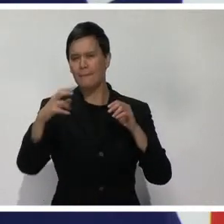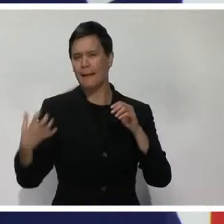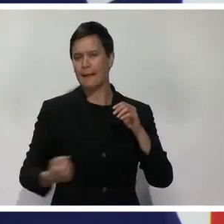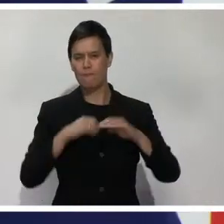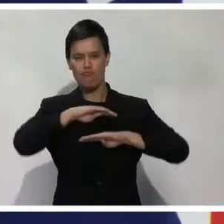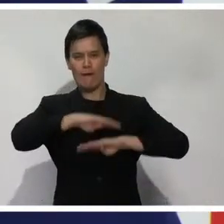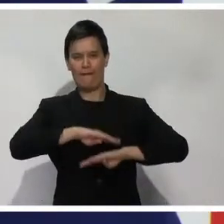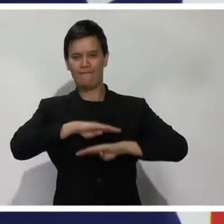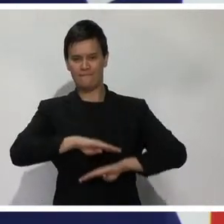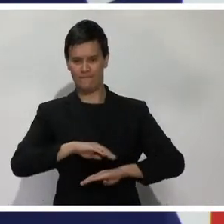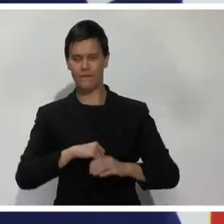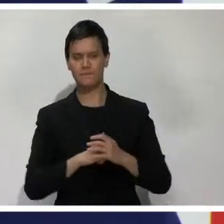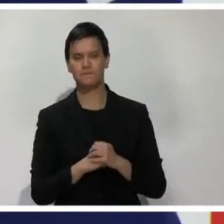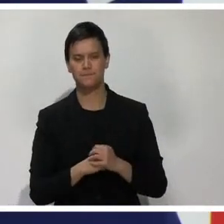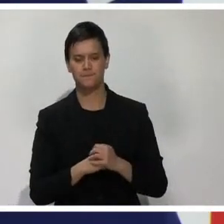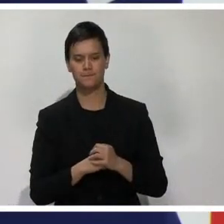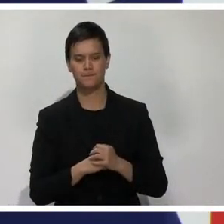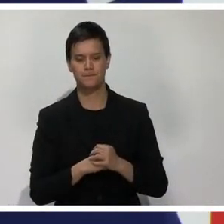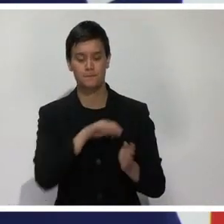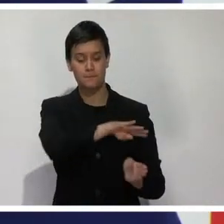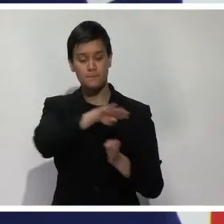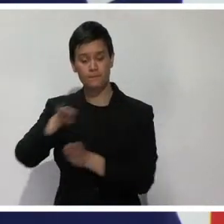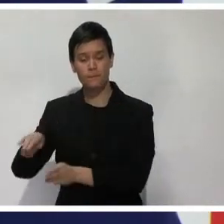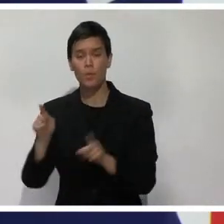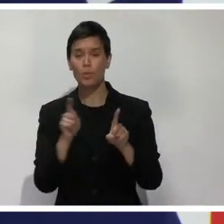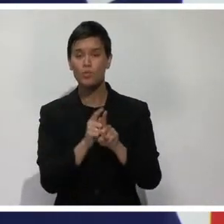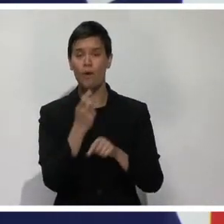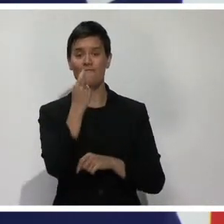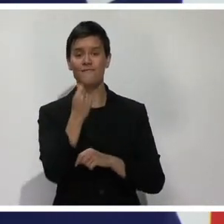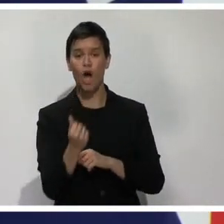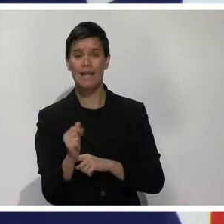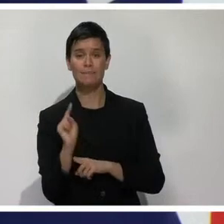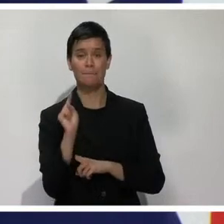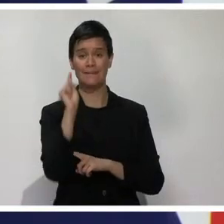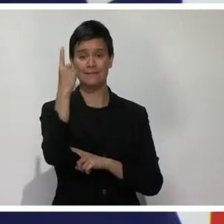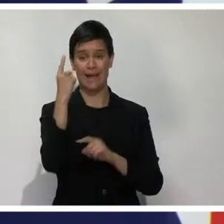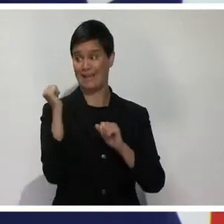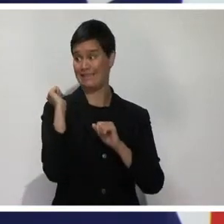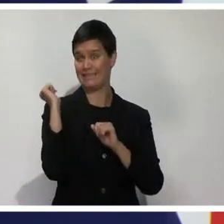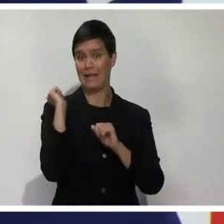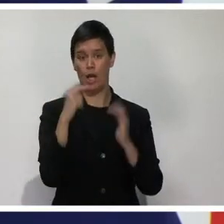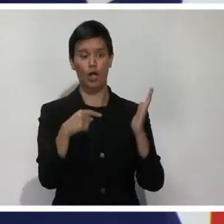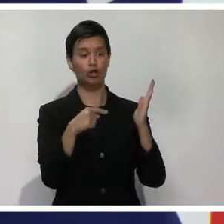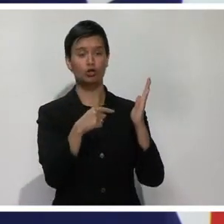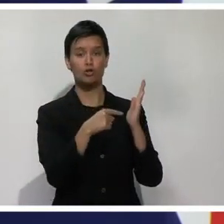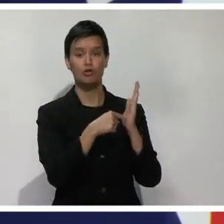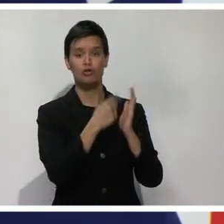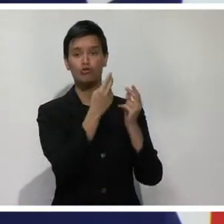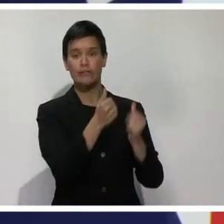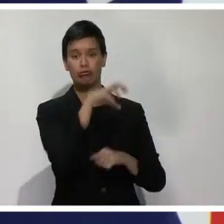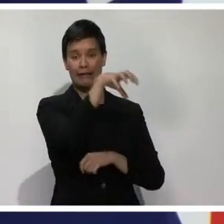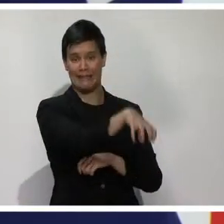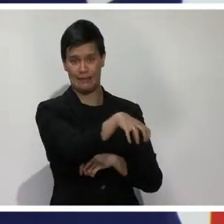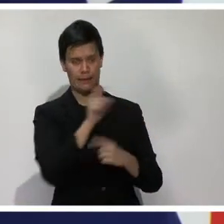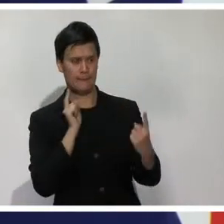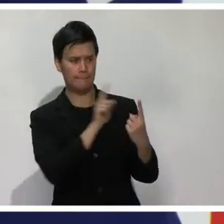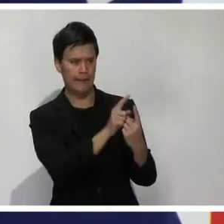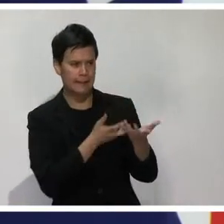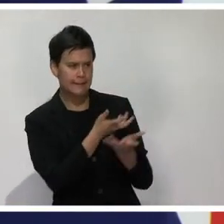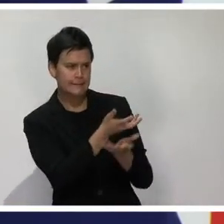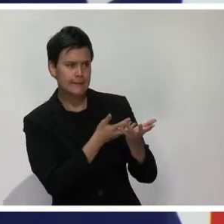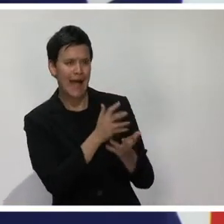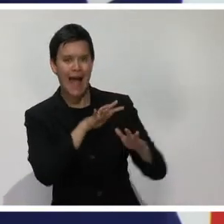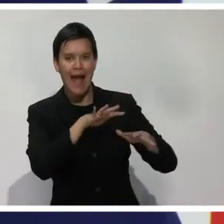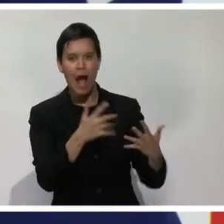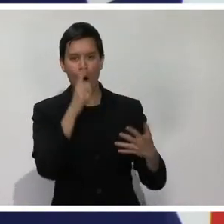Alongside this, the Finance Minister met with the Treasurer yesterday, and they're working on targeted economic support for the Auckland region if we're